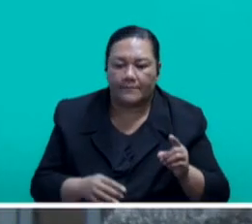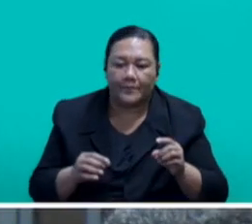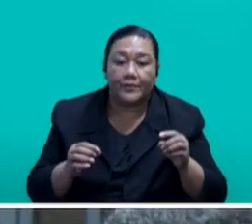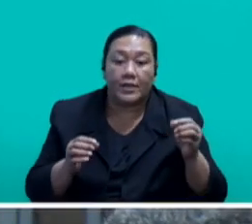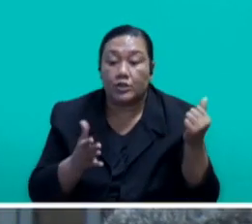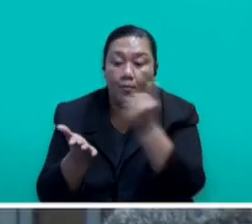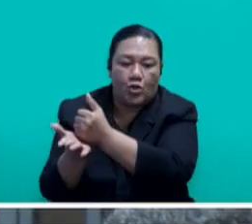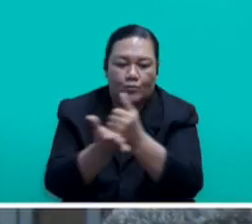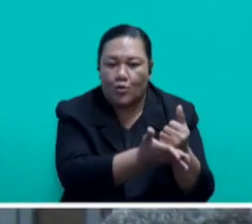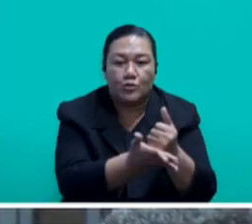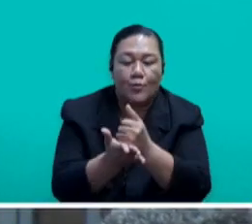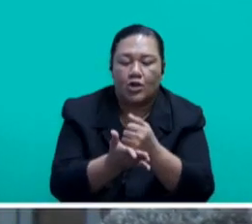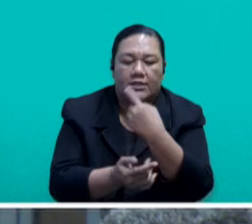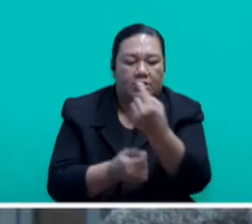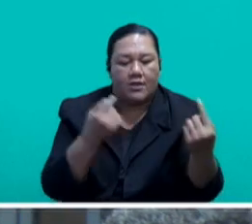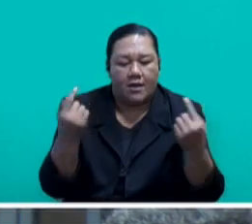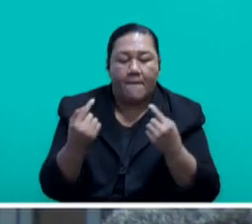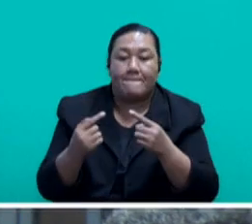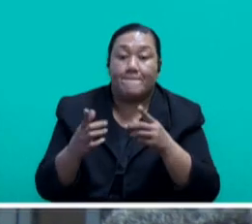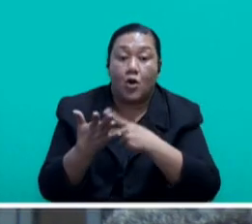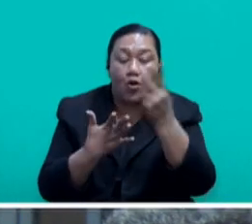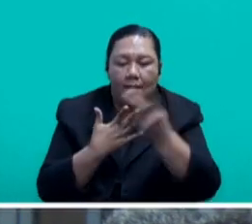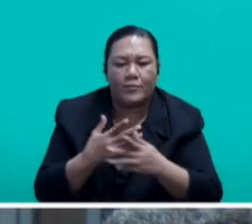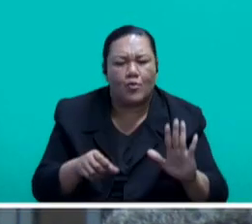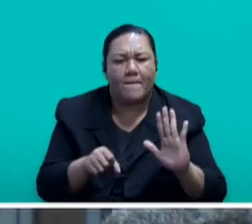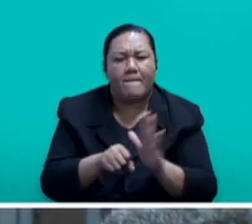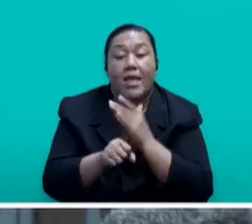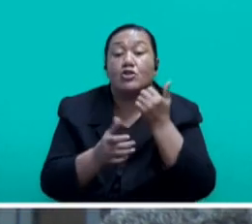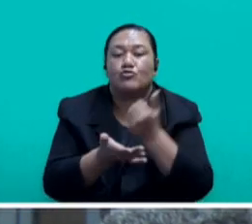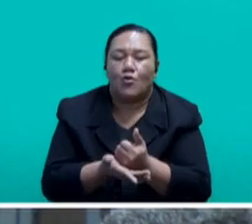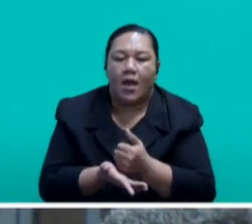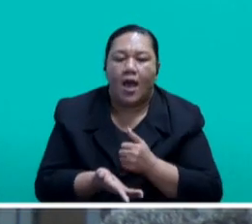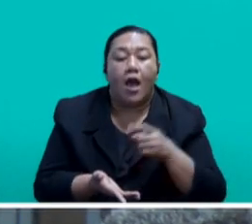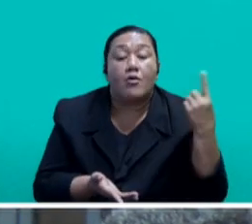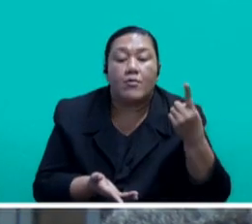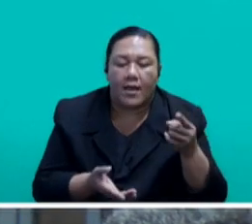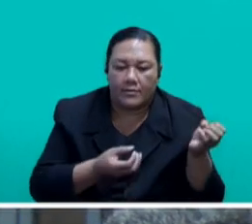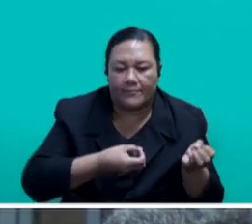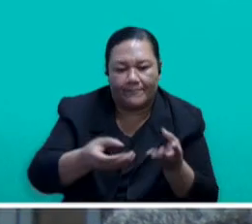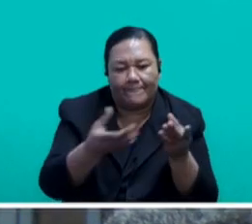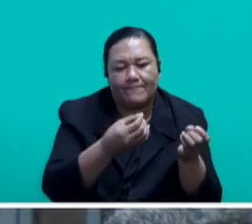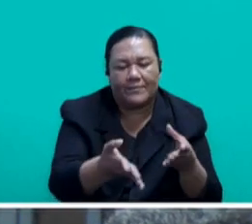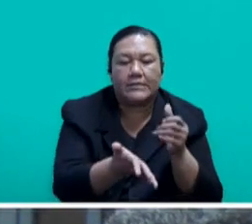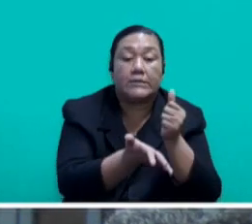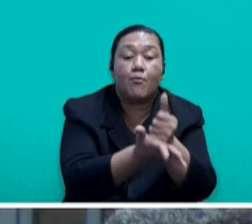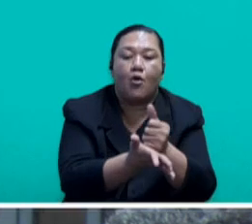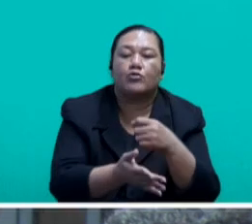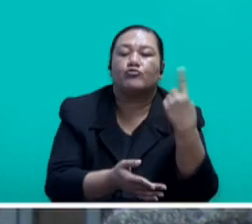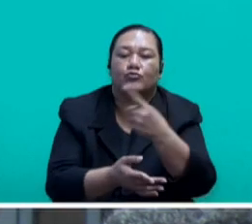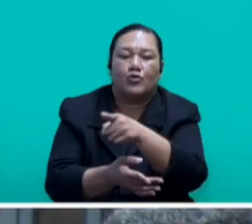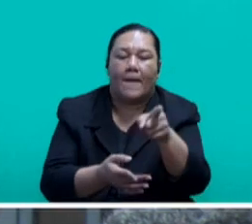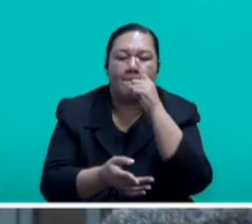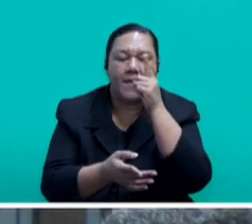to ensure our rural people receive the much needed support. they rightfully deserve to enable them to